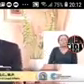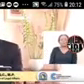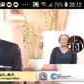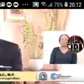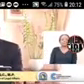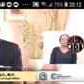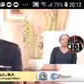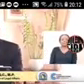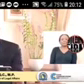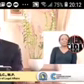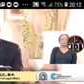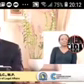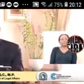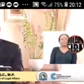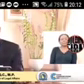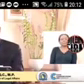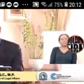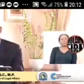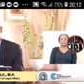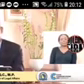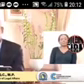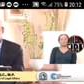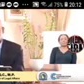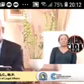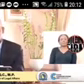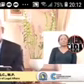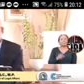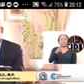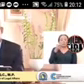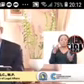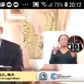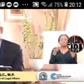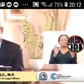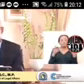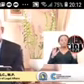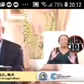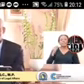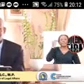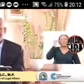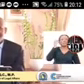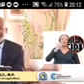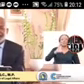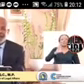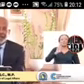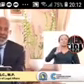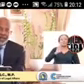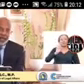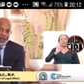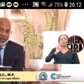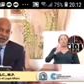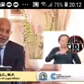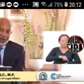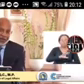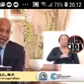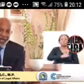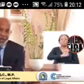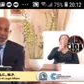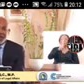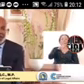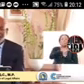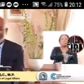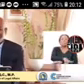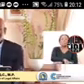You will all know that there's a curfew in Barbados from 7